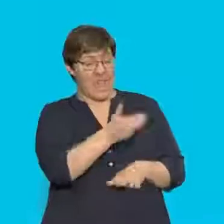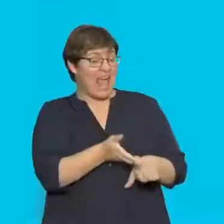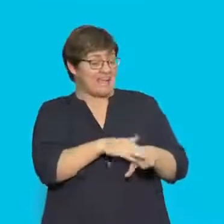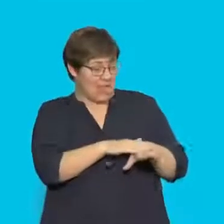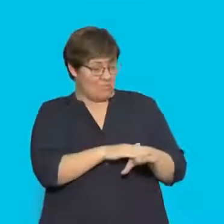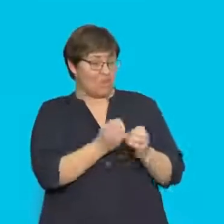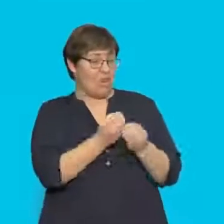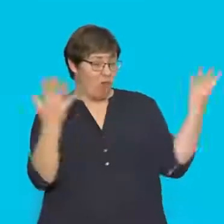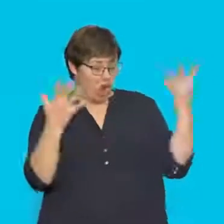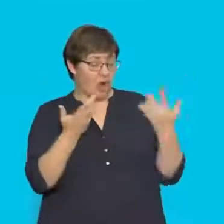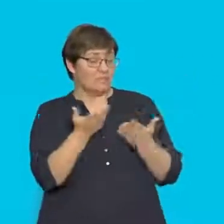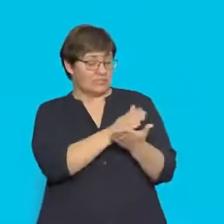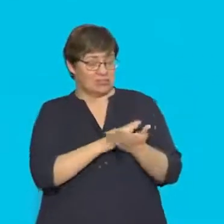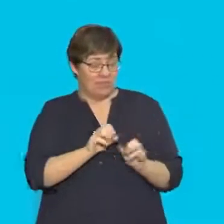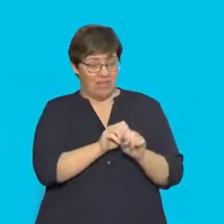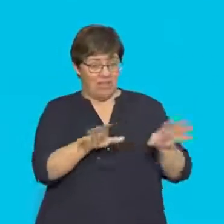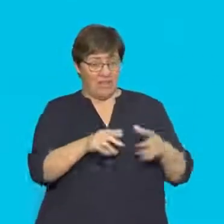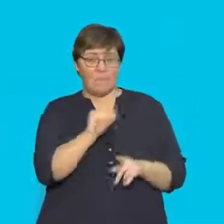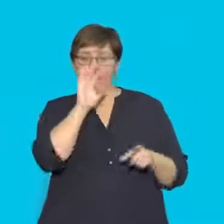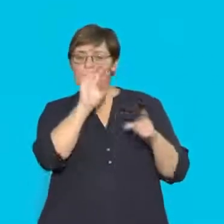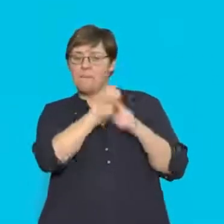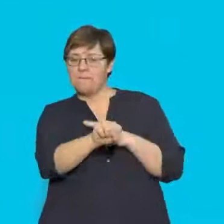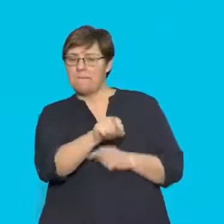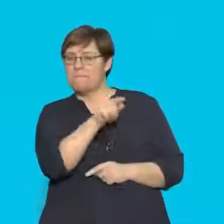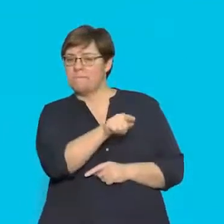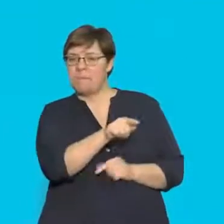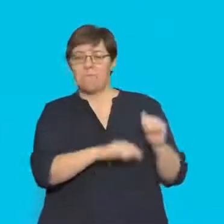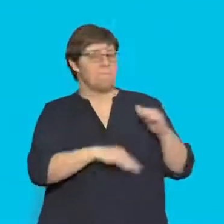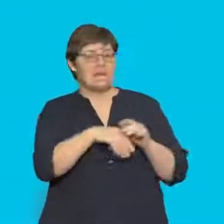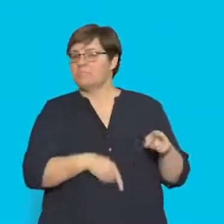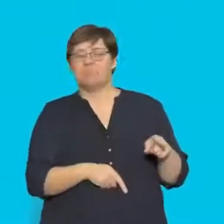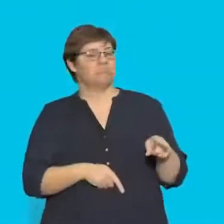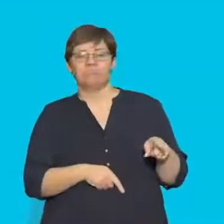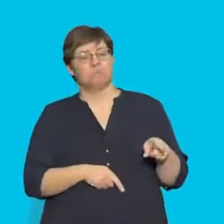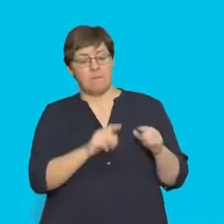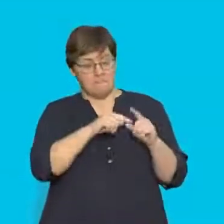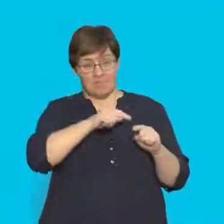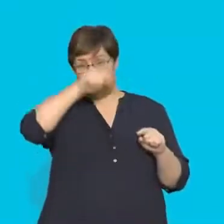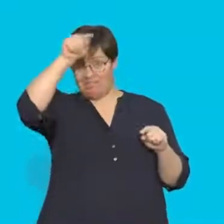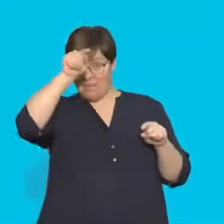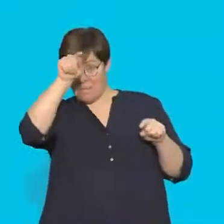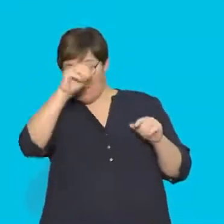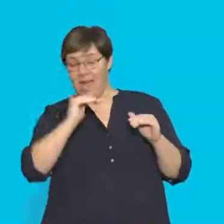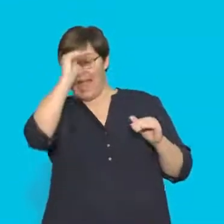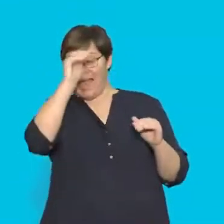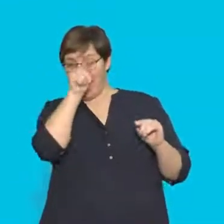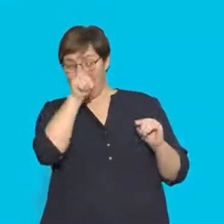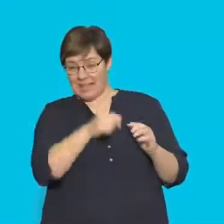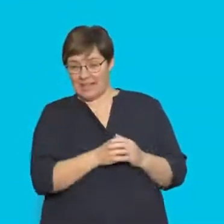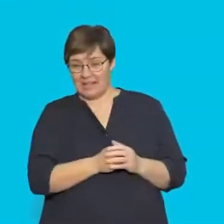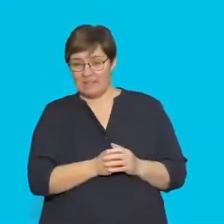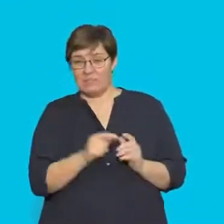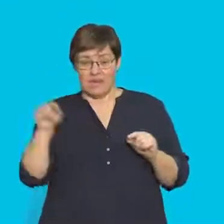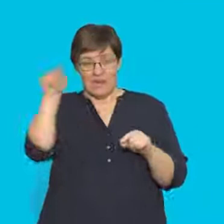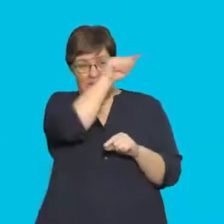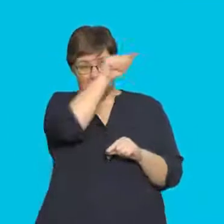is being distributed. But recognize that that's not the maximum. So the maximum current happens at